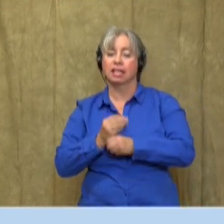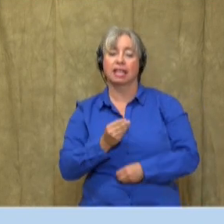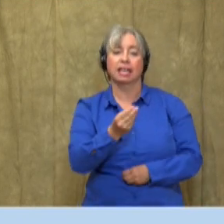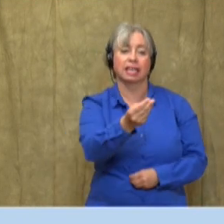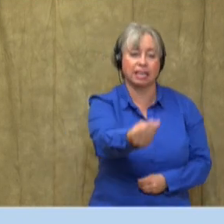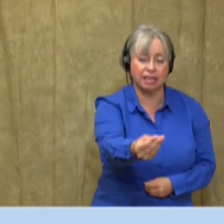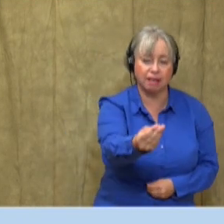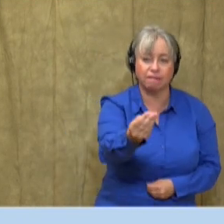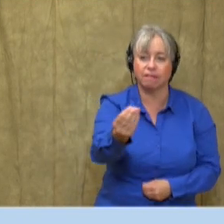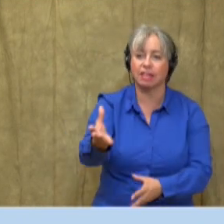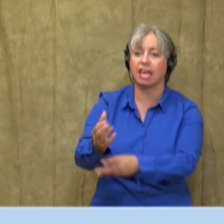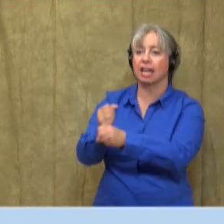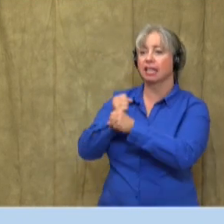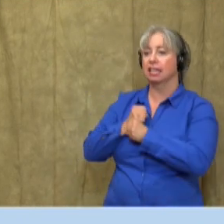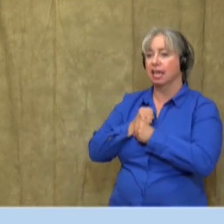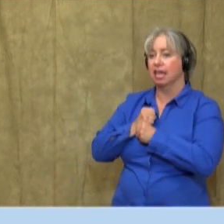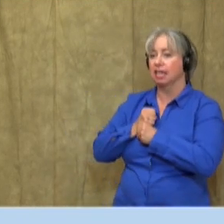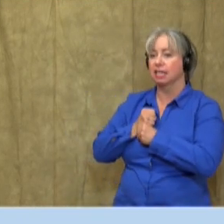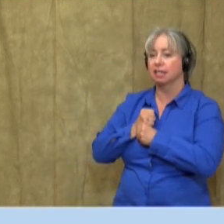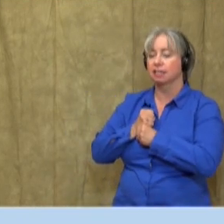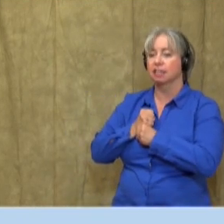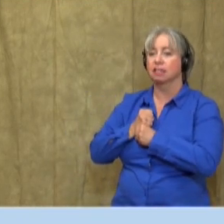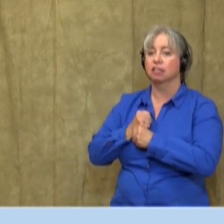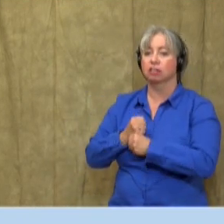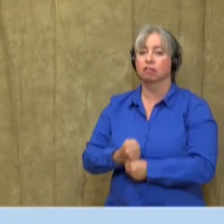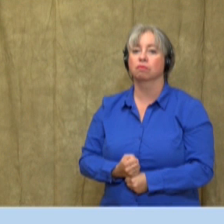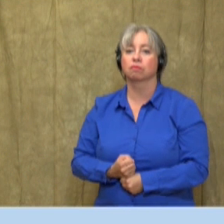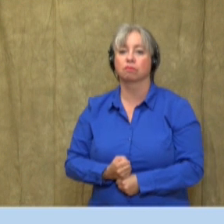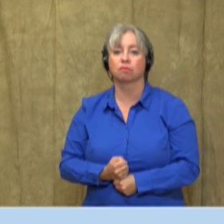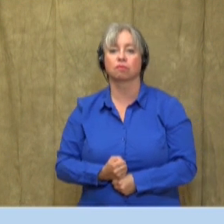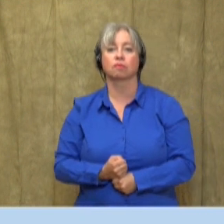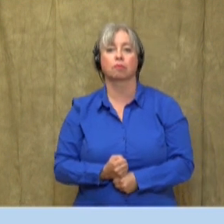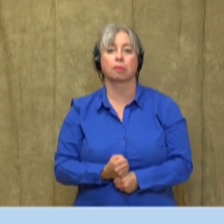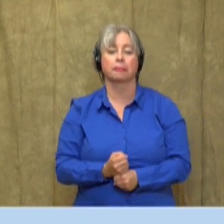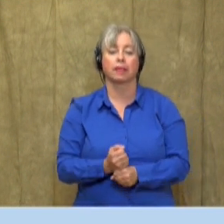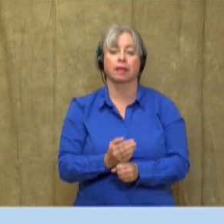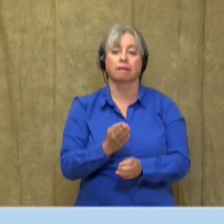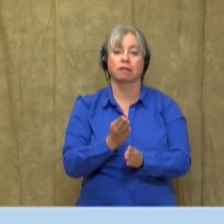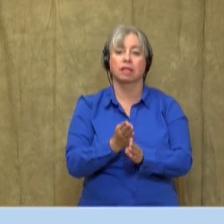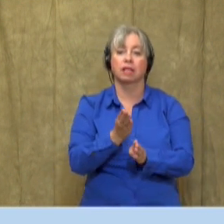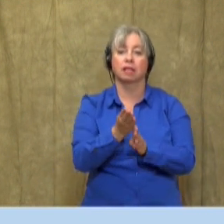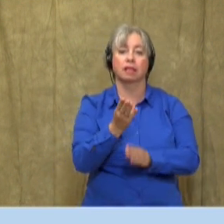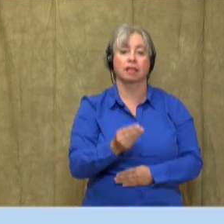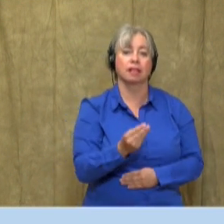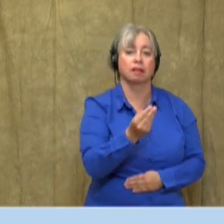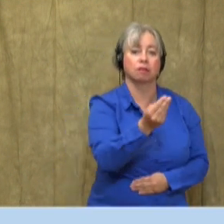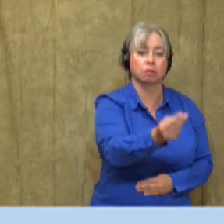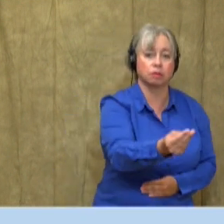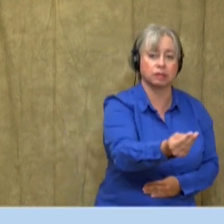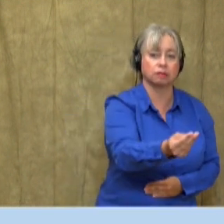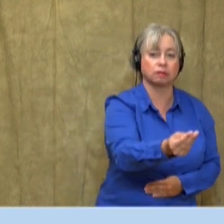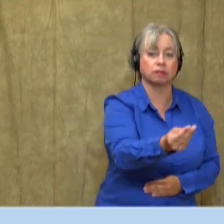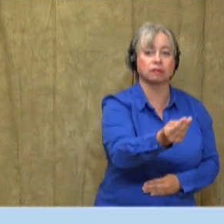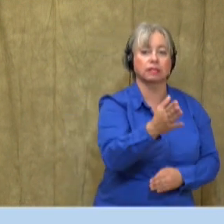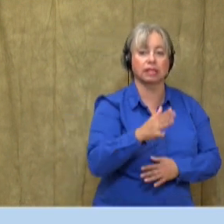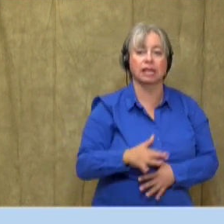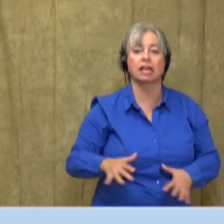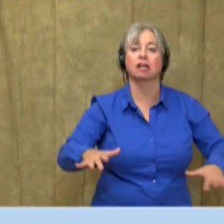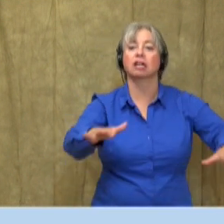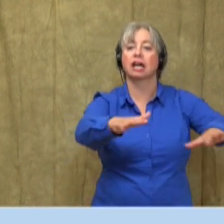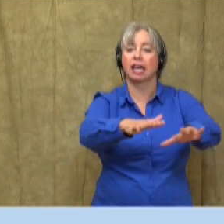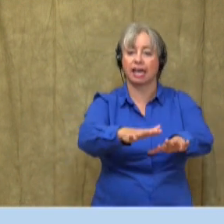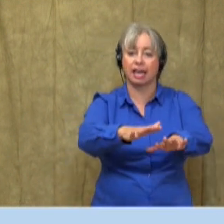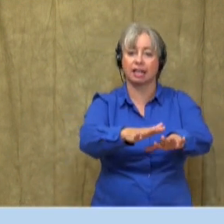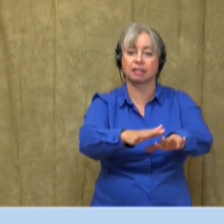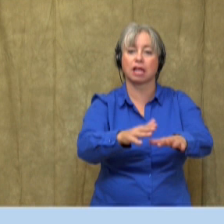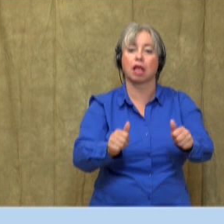again and get again. So it was all about a give and take. Well, the major thing that was given in that give and take was land.